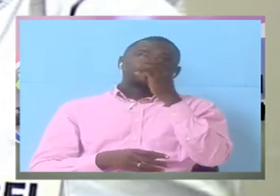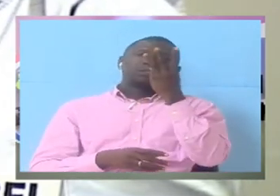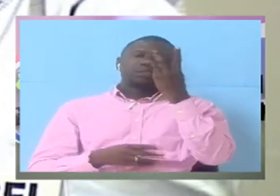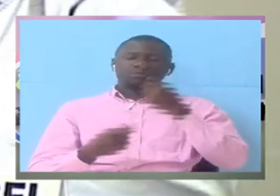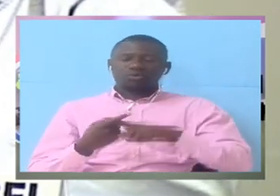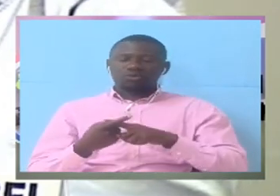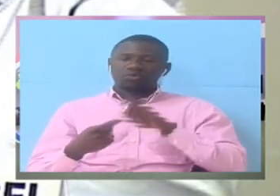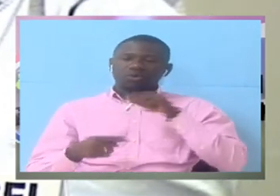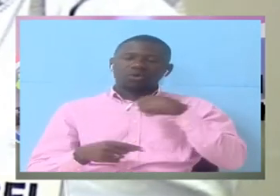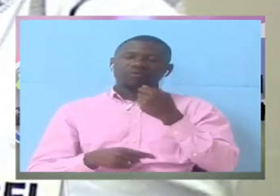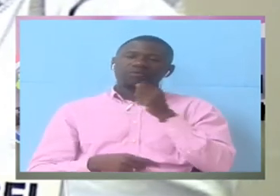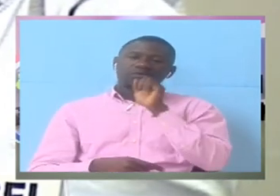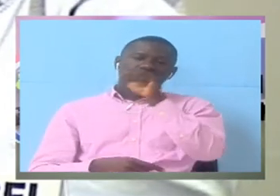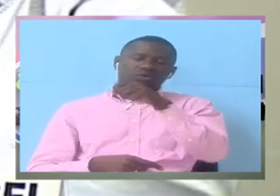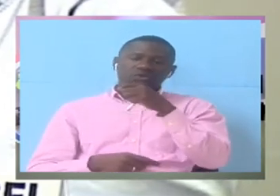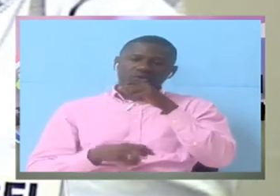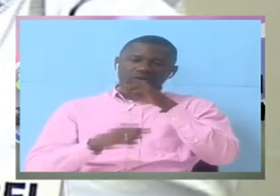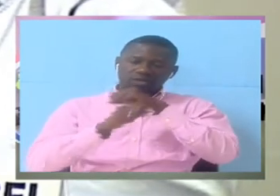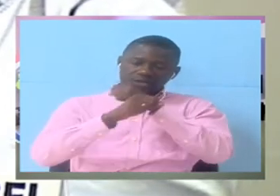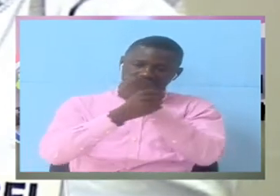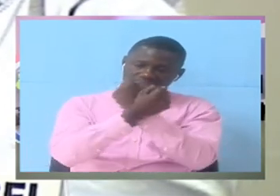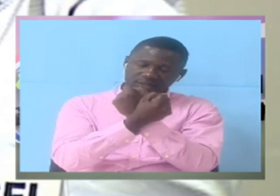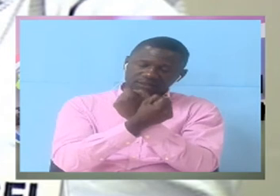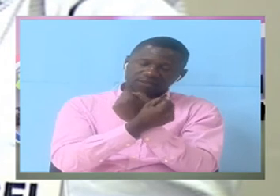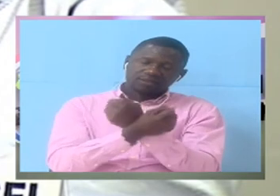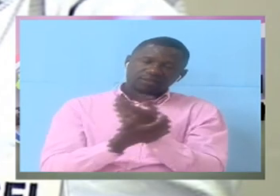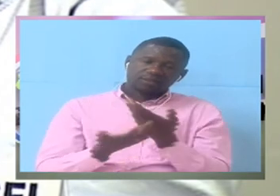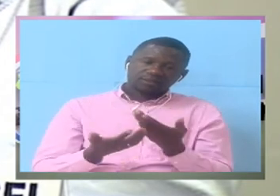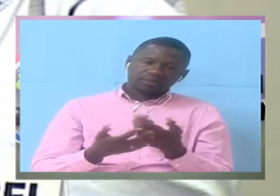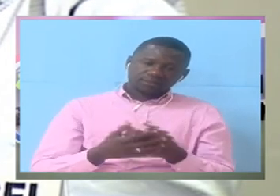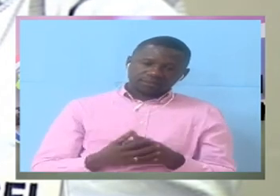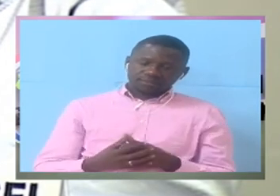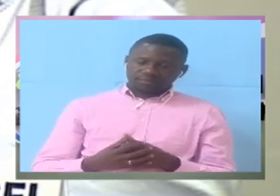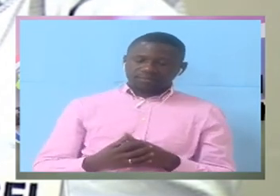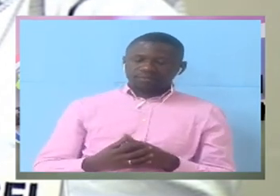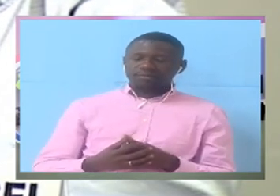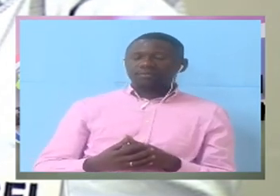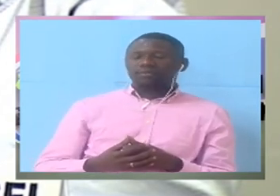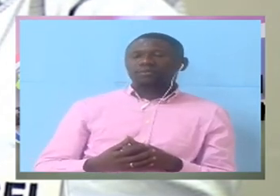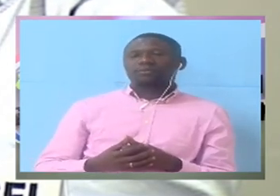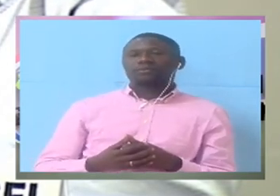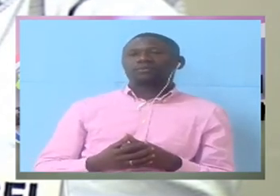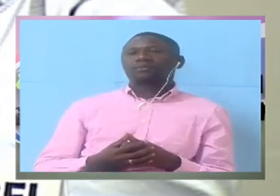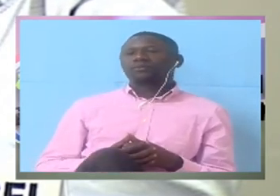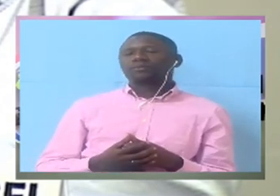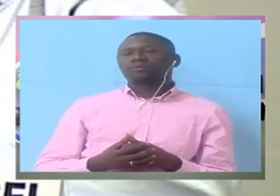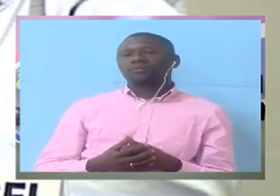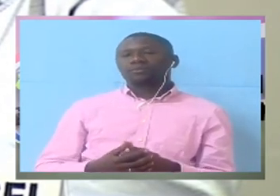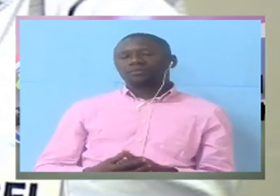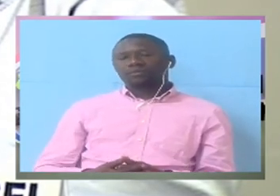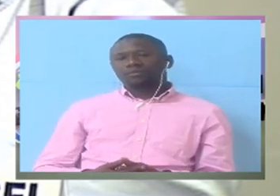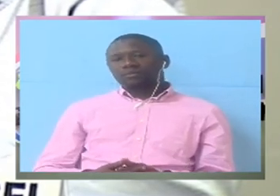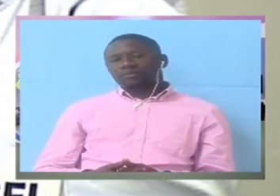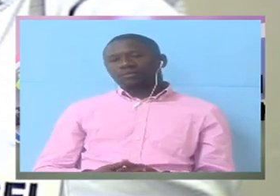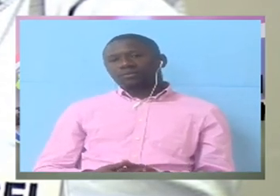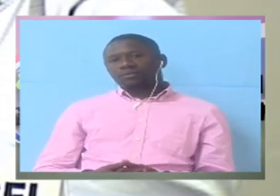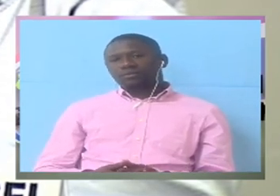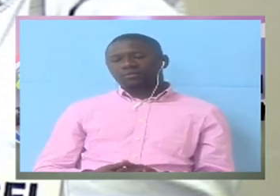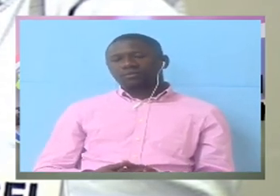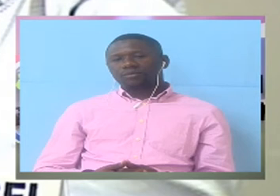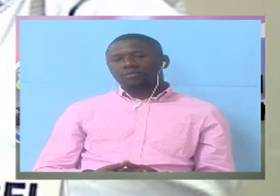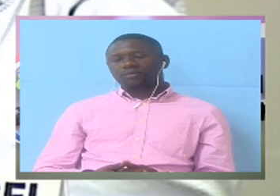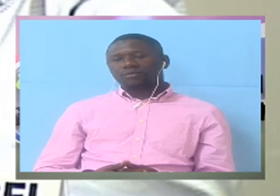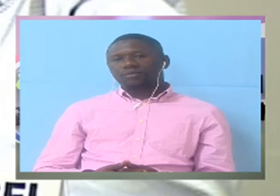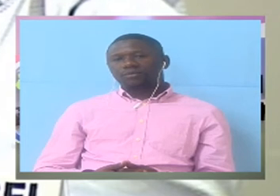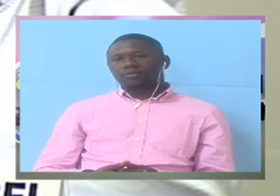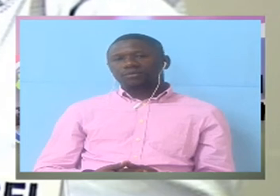of your arrest and detention? Sila itinata lawyer jele alla muto follow le wakari sabol kono alinata